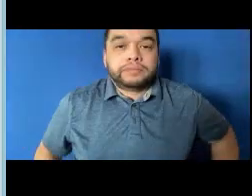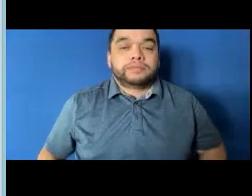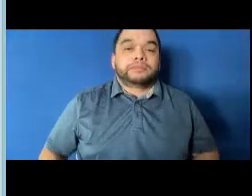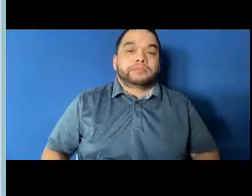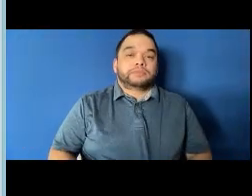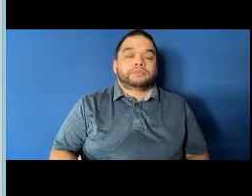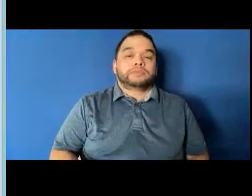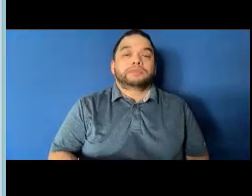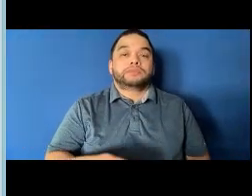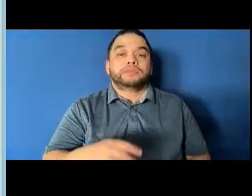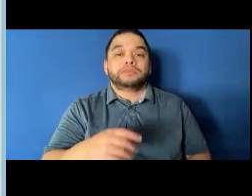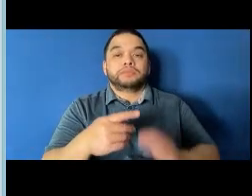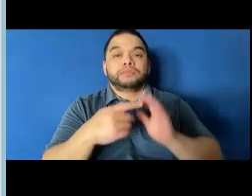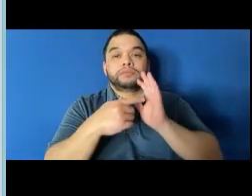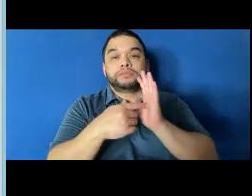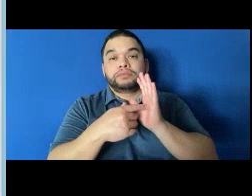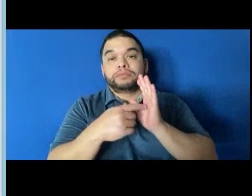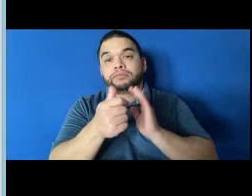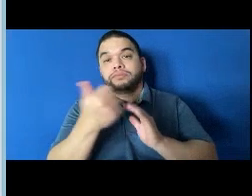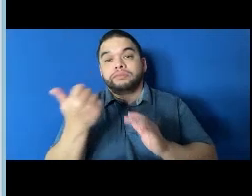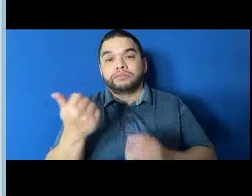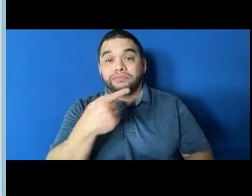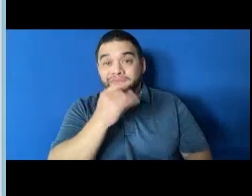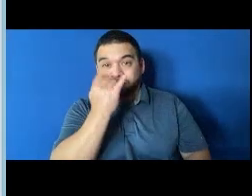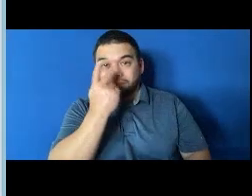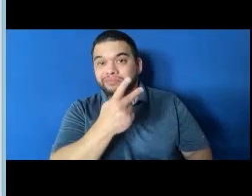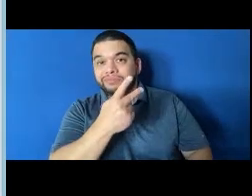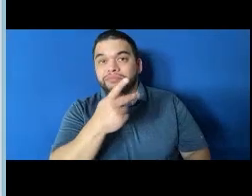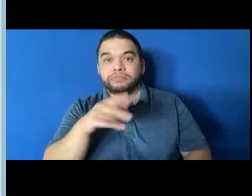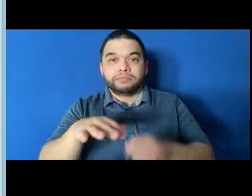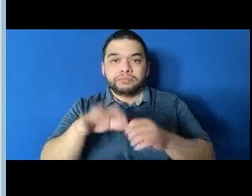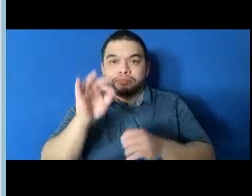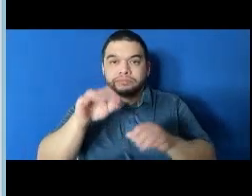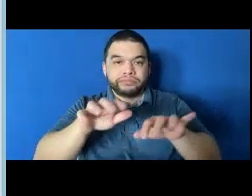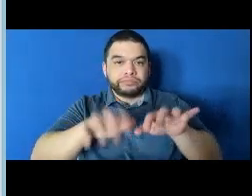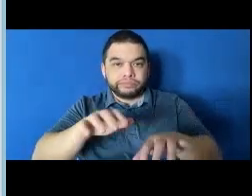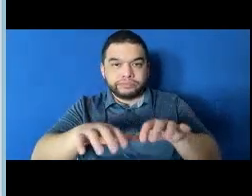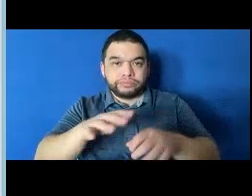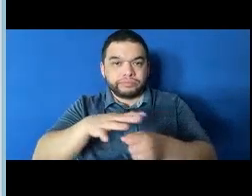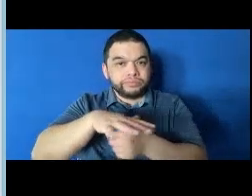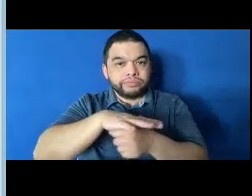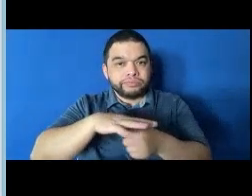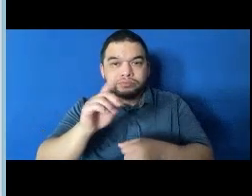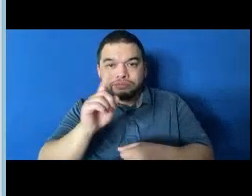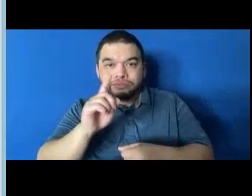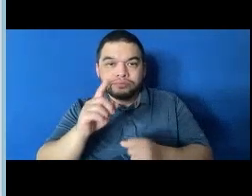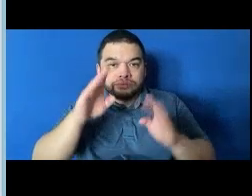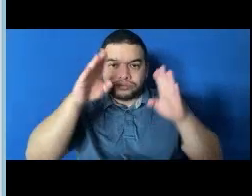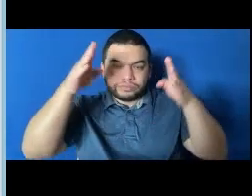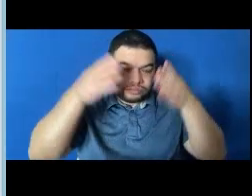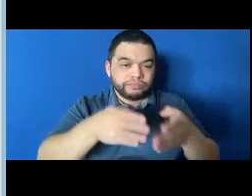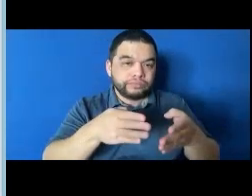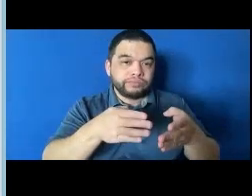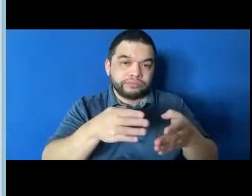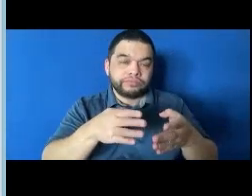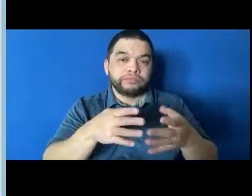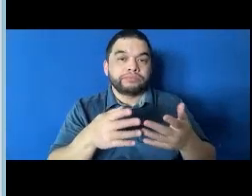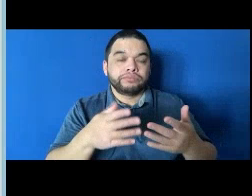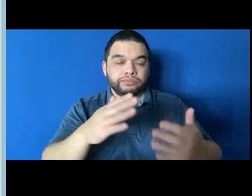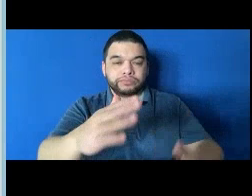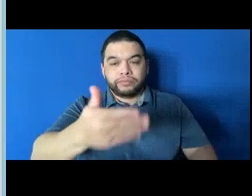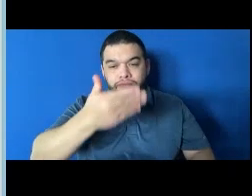use it for una points of reference. en Puerto Rico, en San Juan, Let's ustedes say in están en San esa Juan, zona, if you're in that zone,